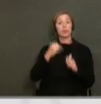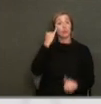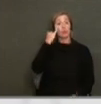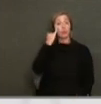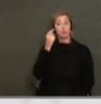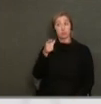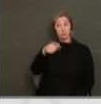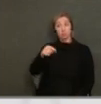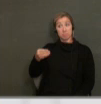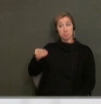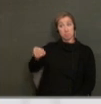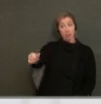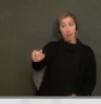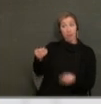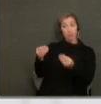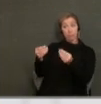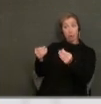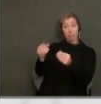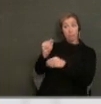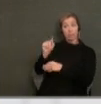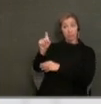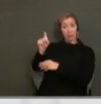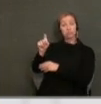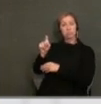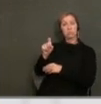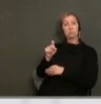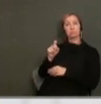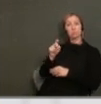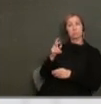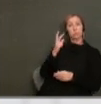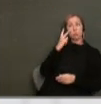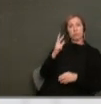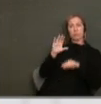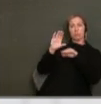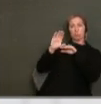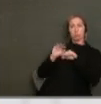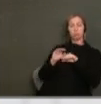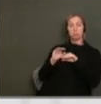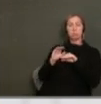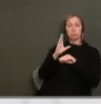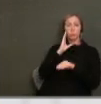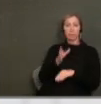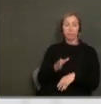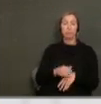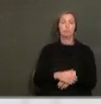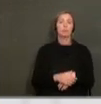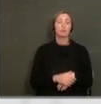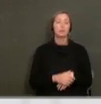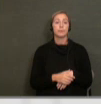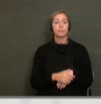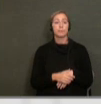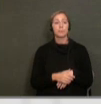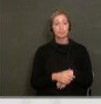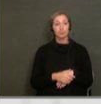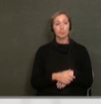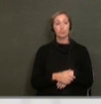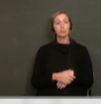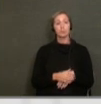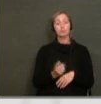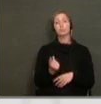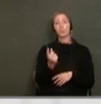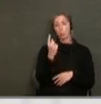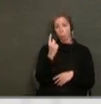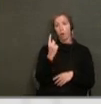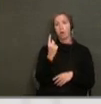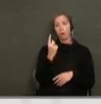the city of San Antonio will see that reduction on the property tax rate. So that is one way that the city of San Antonio is